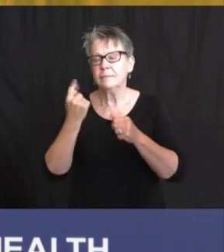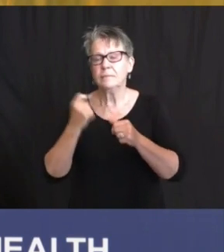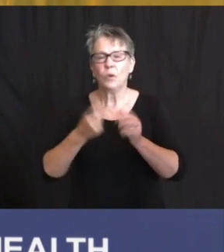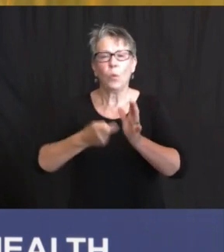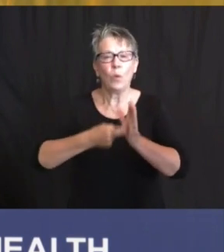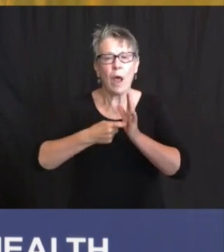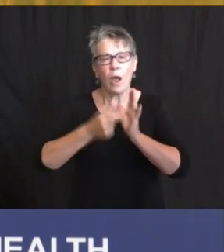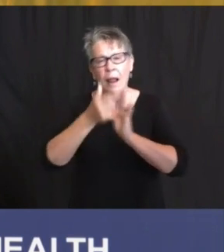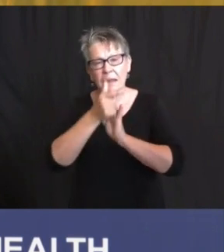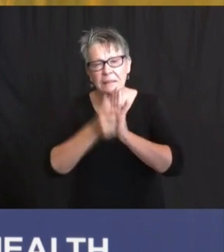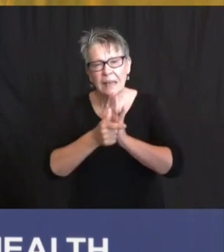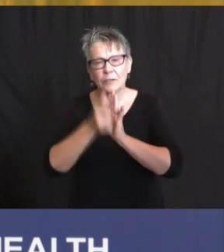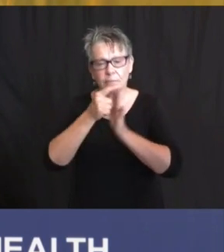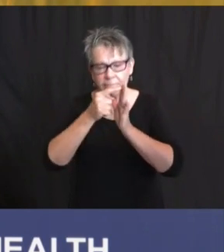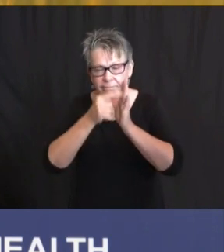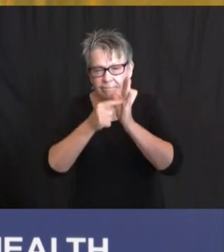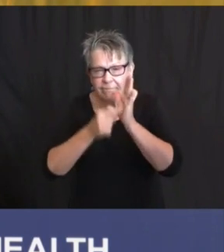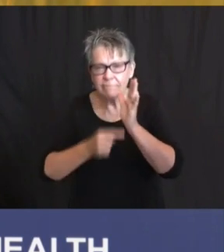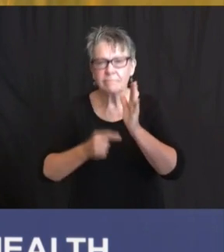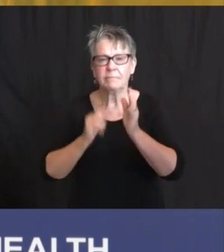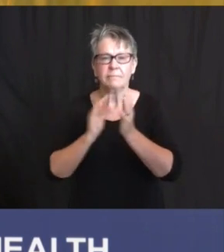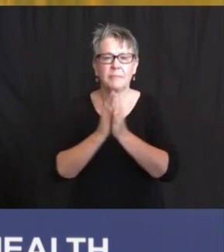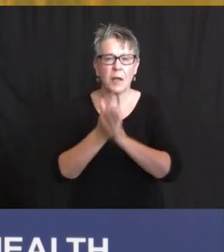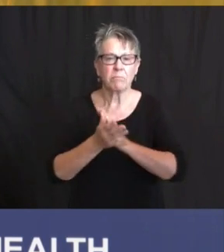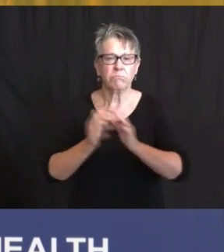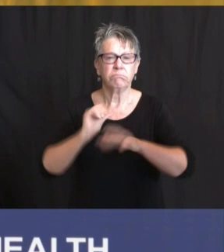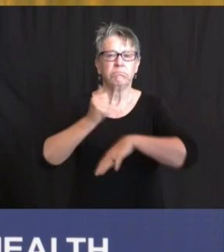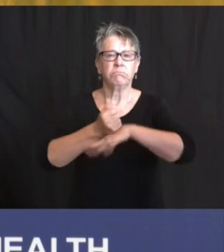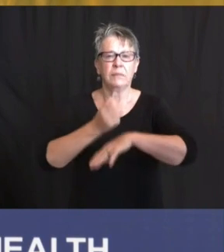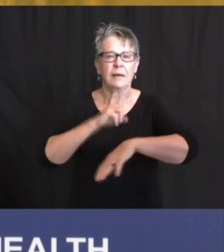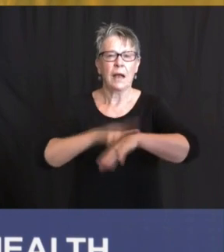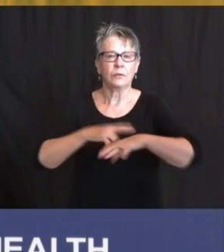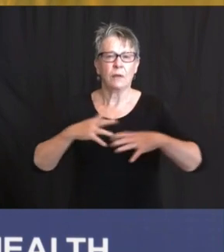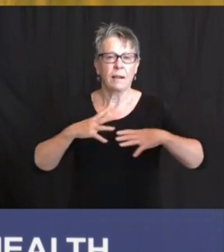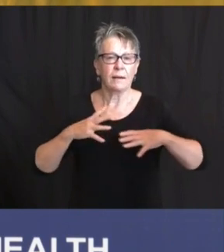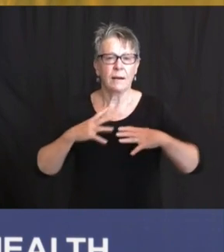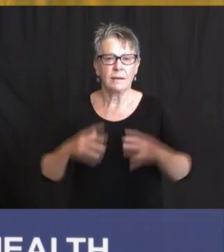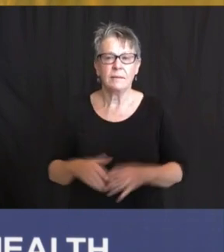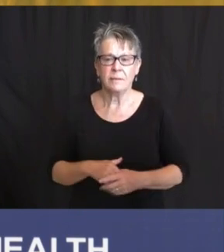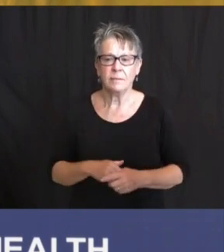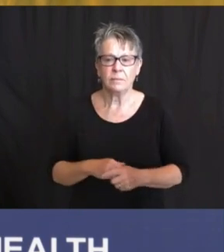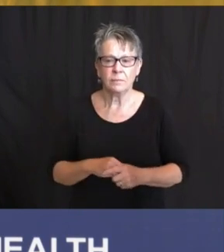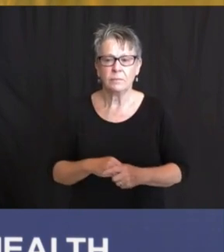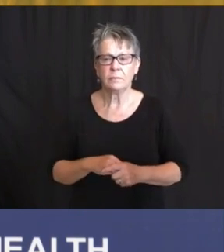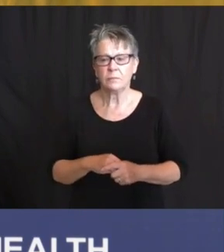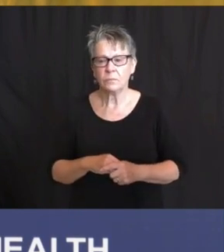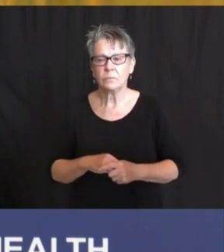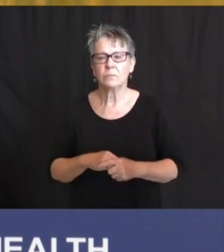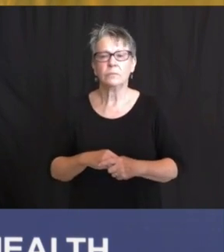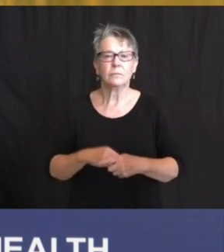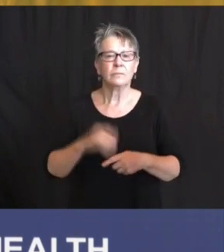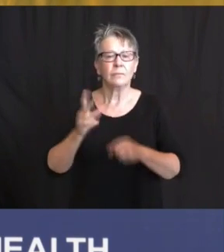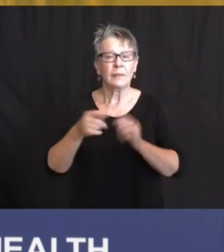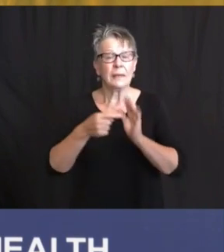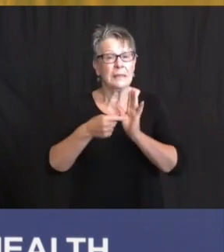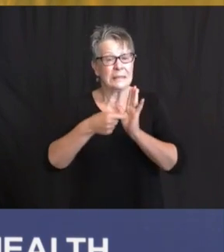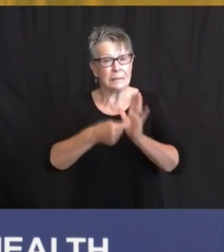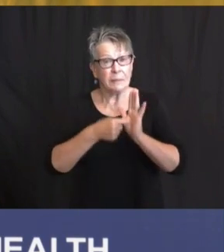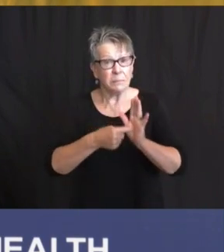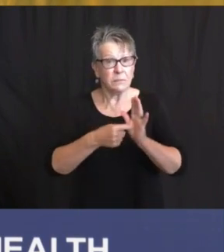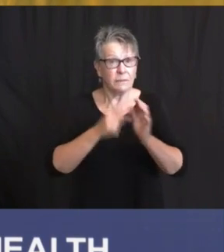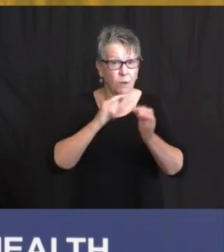matter, words matter, actions matter. And so stay tuned on that. I think on